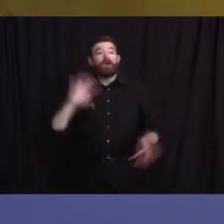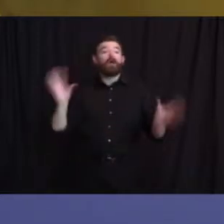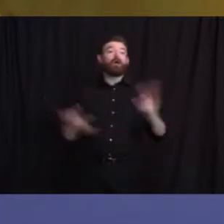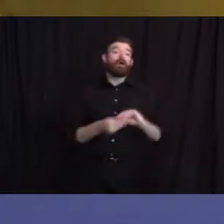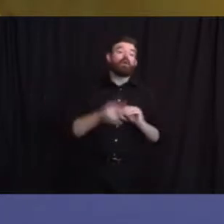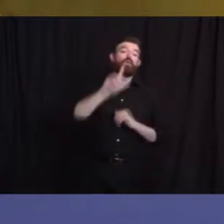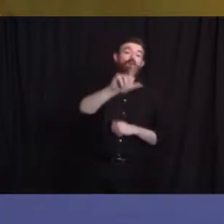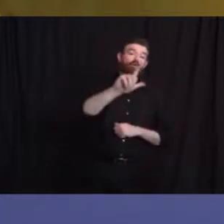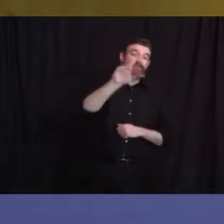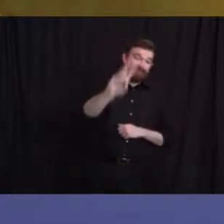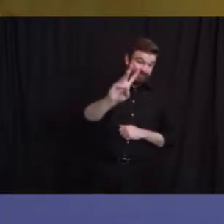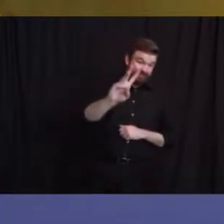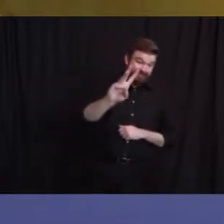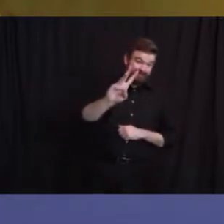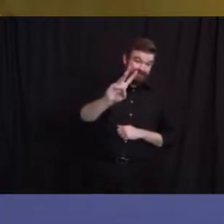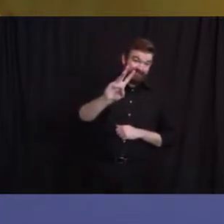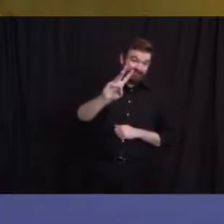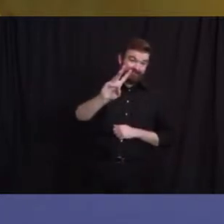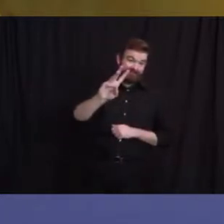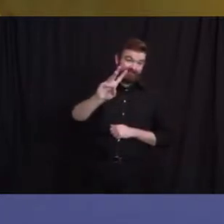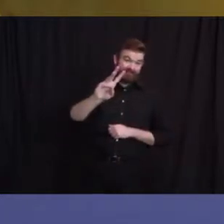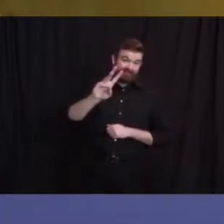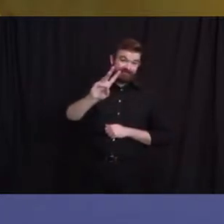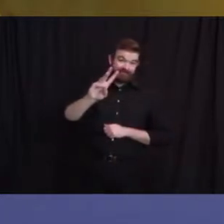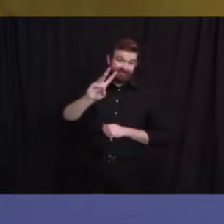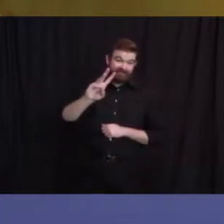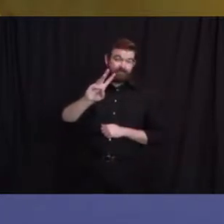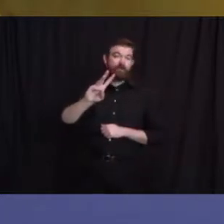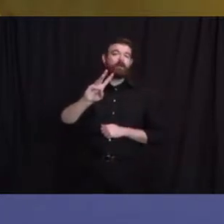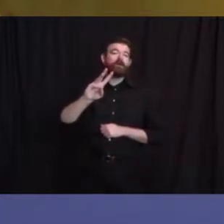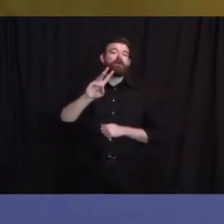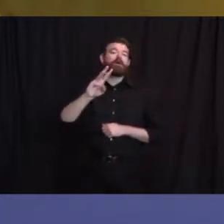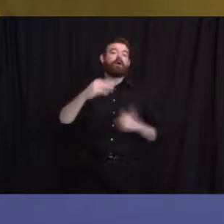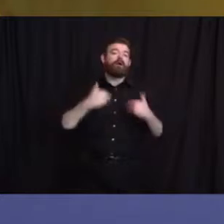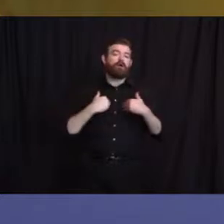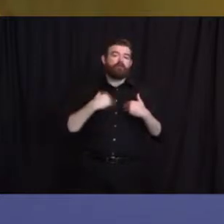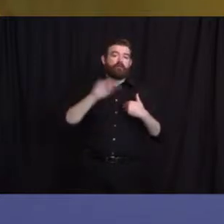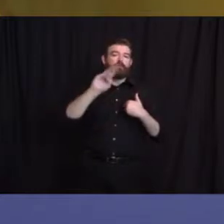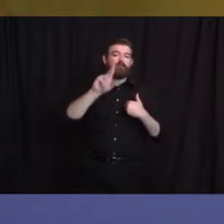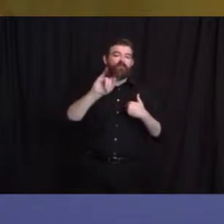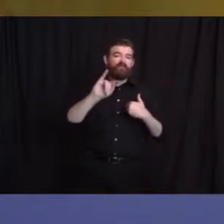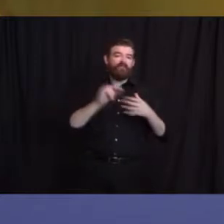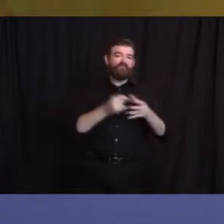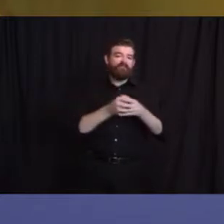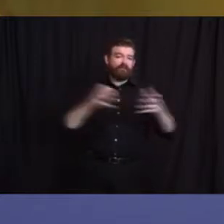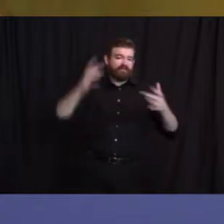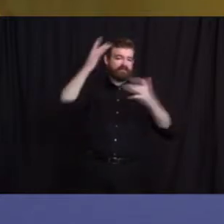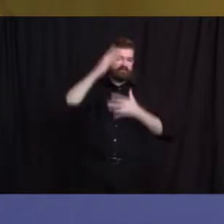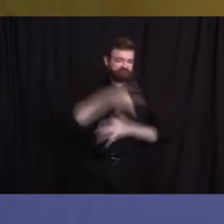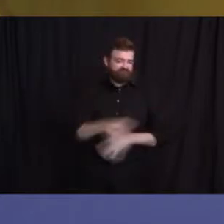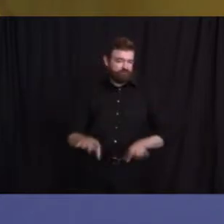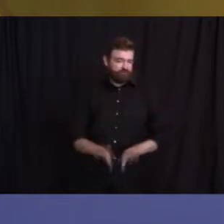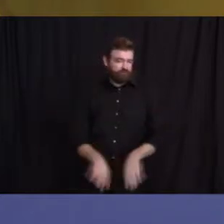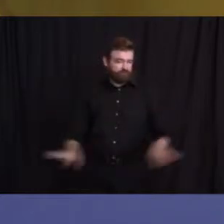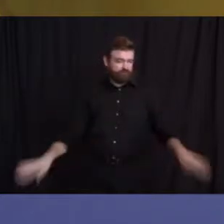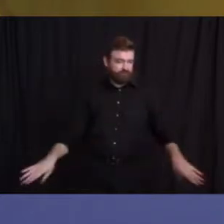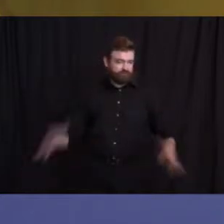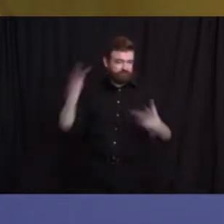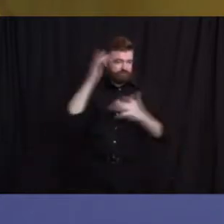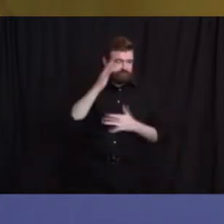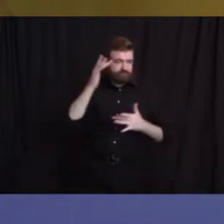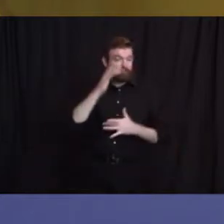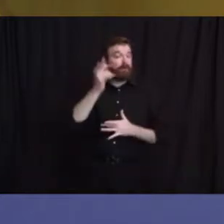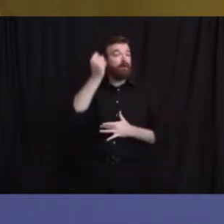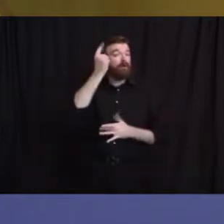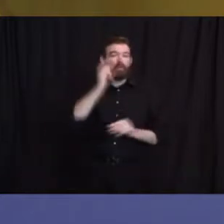cases of multisystem inflammatory syndrome in children, the same as yesterday. There are no deaths reported. The ages of the